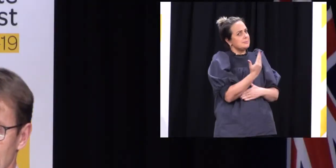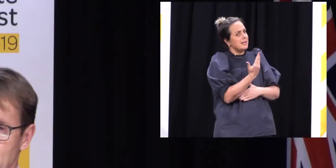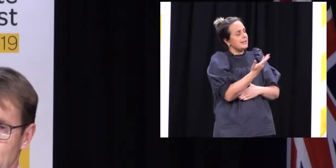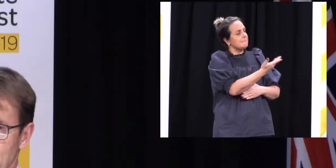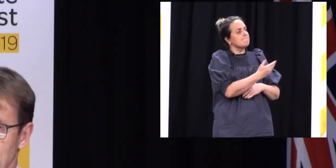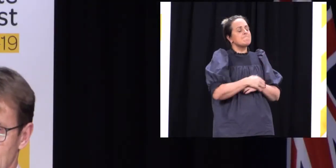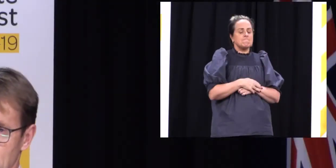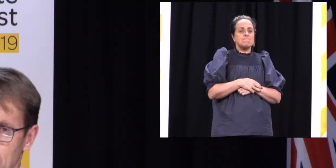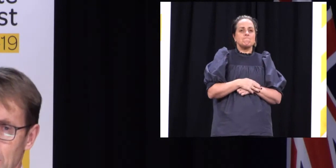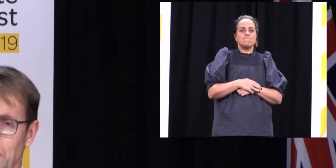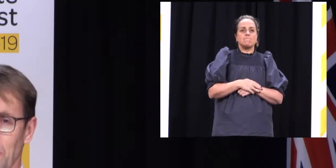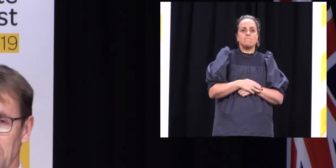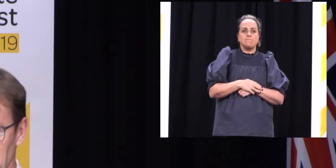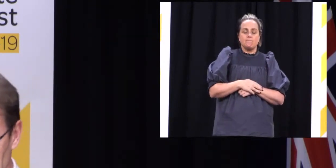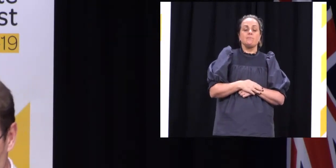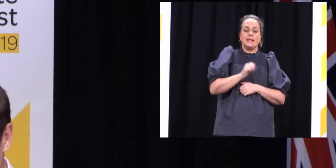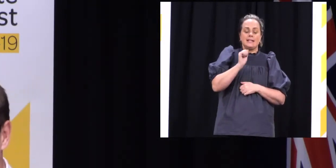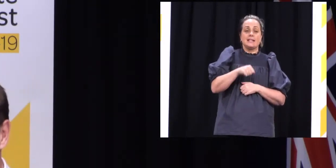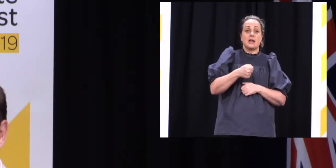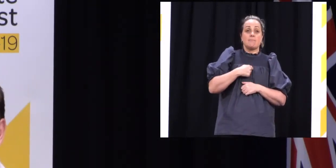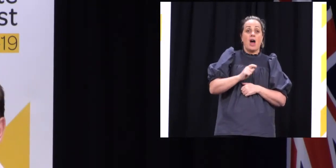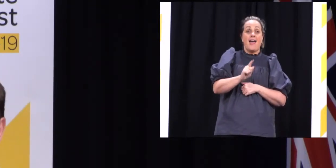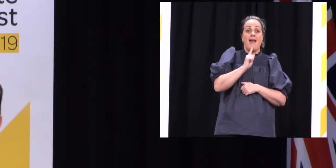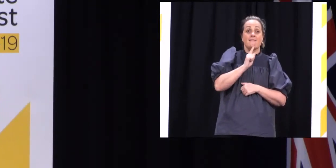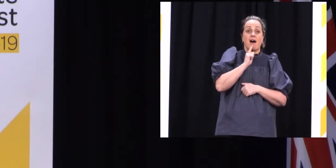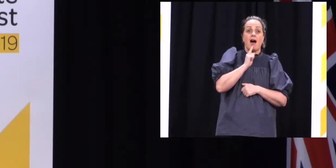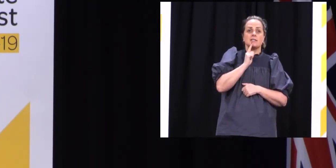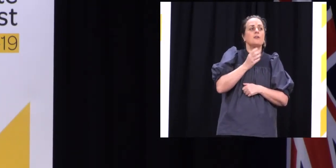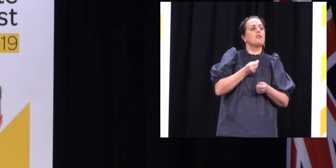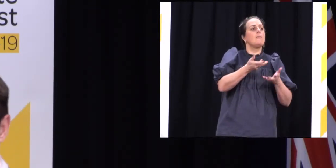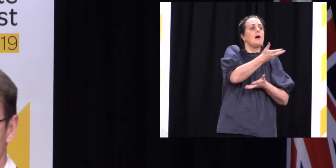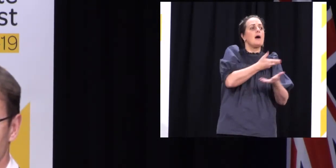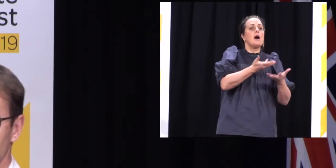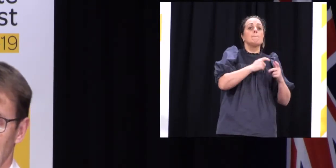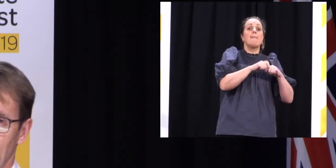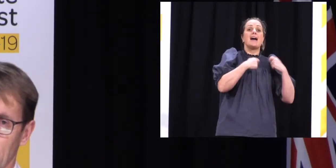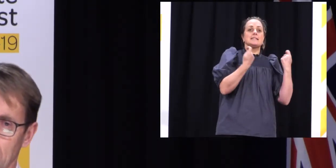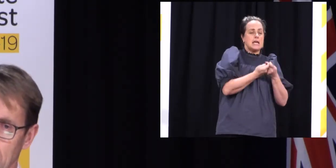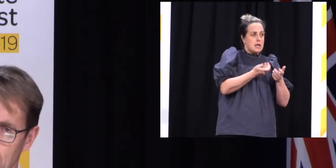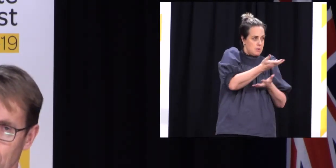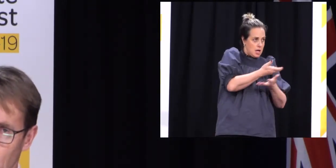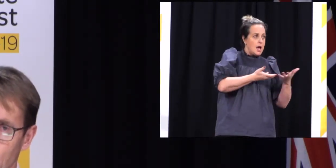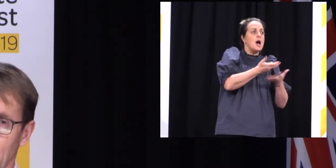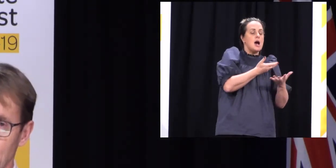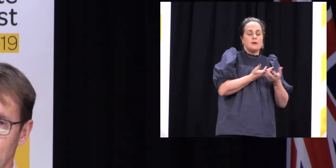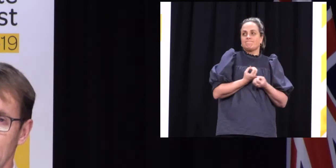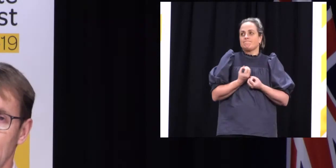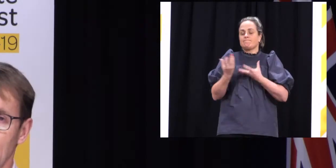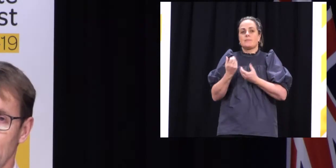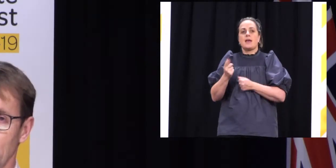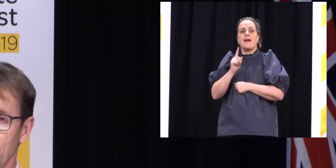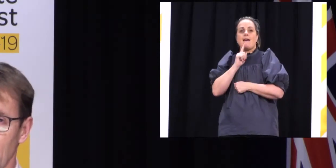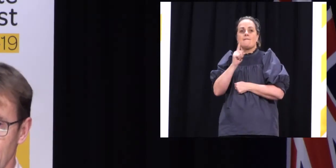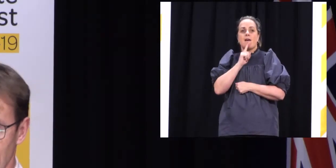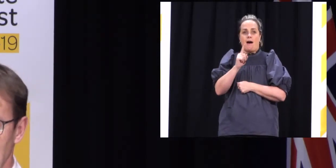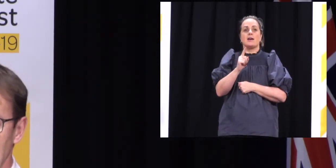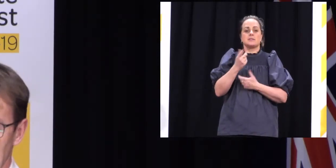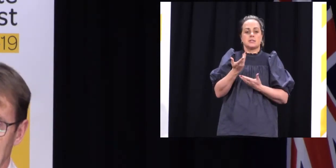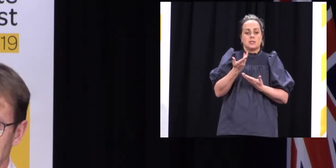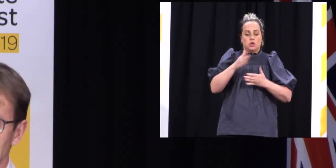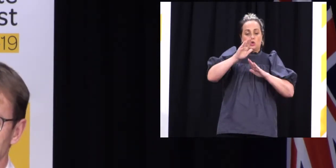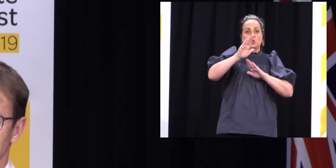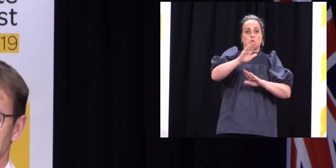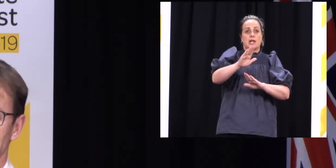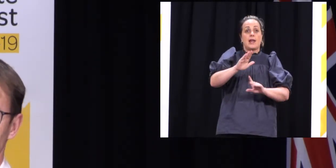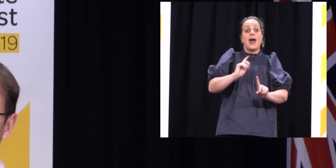My advice was, and based on consultation advice from my team, was for the whole country through to Friday,